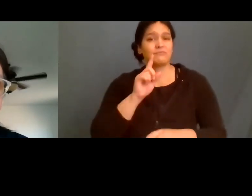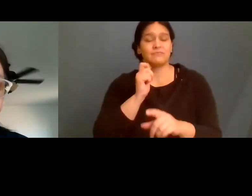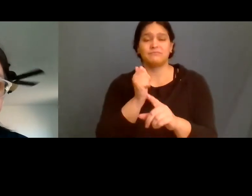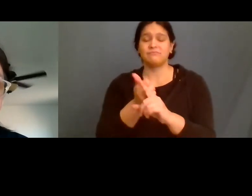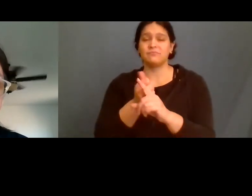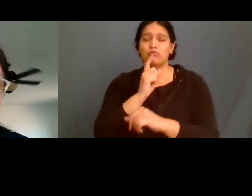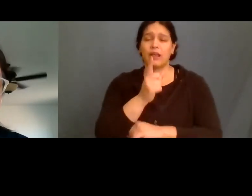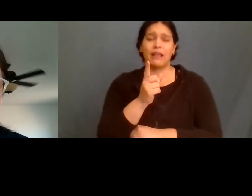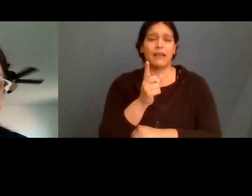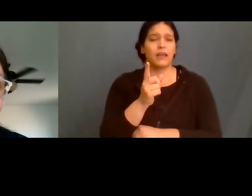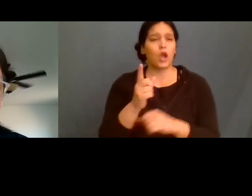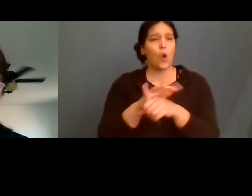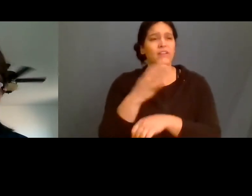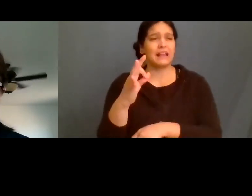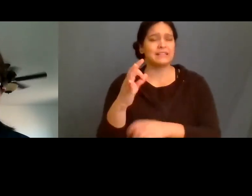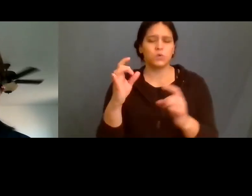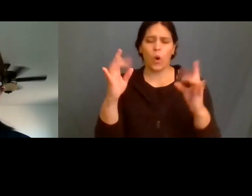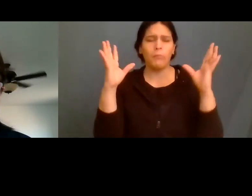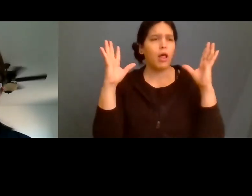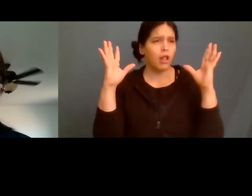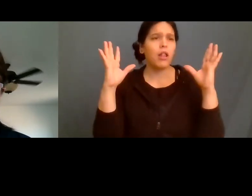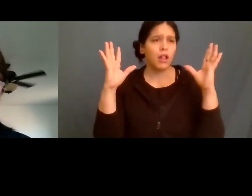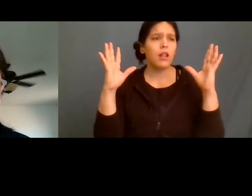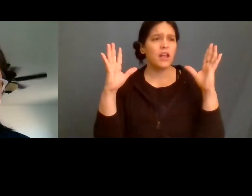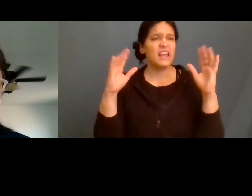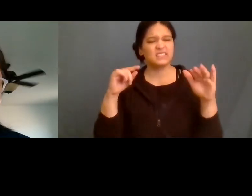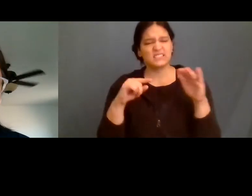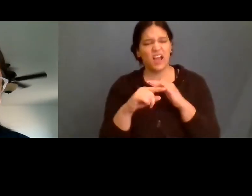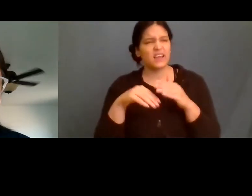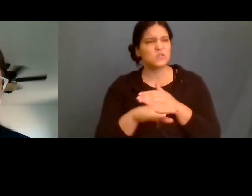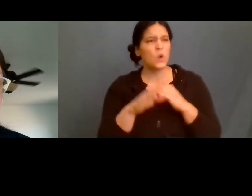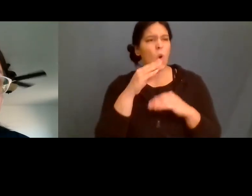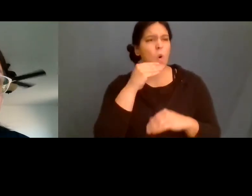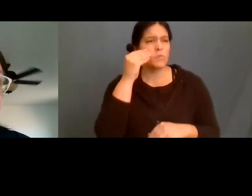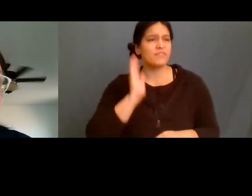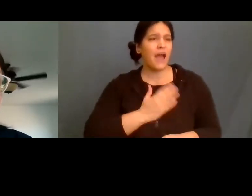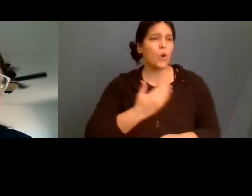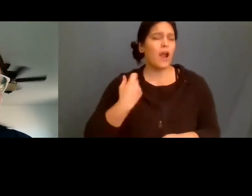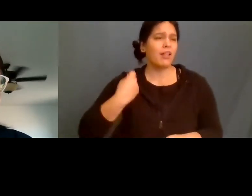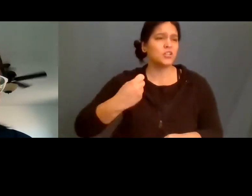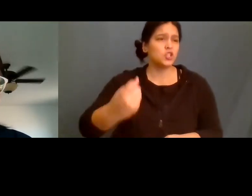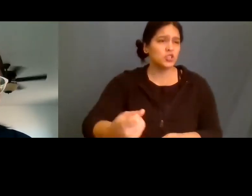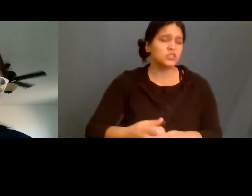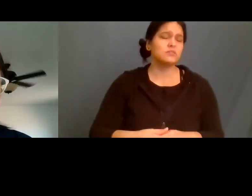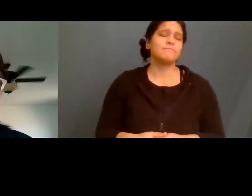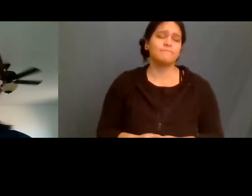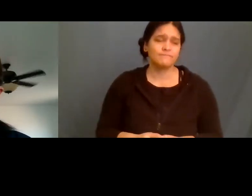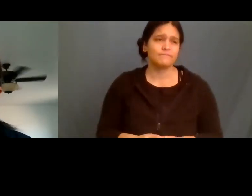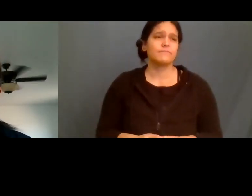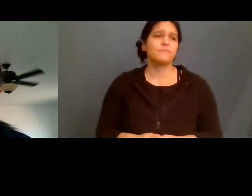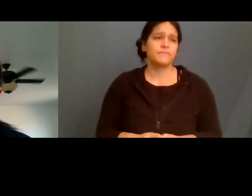COVID-19 is a really horrible thing. It's snuck into the homes of our elders. It